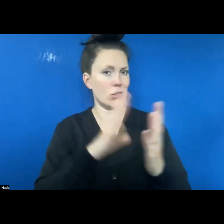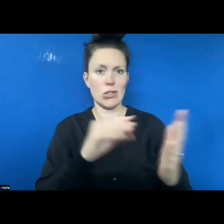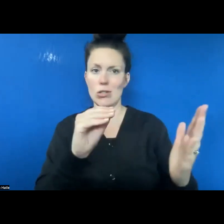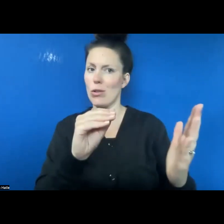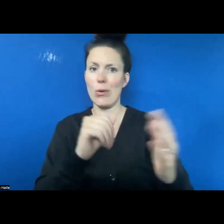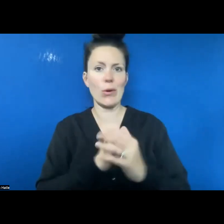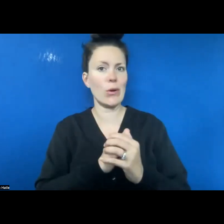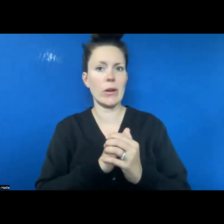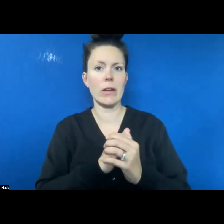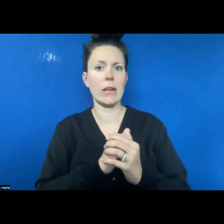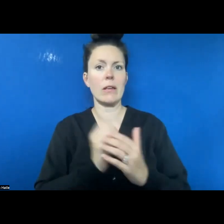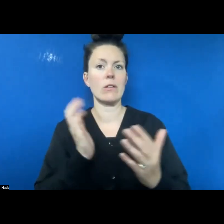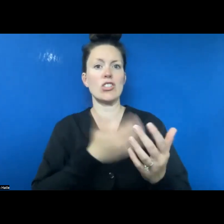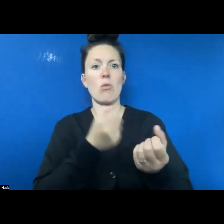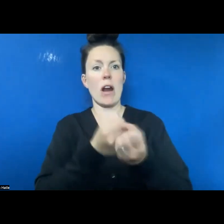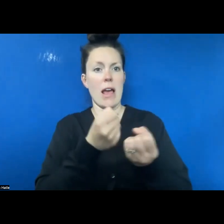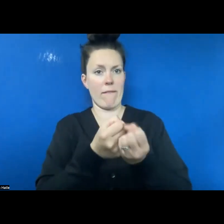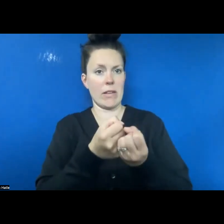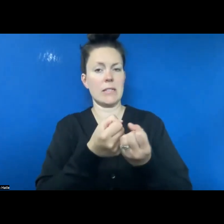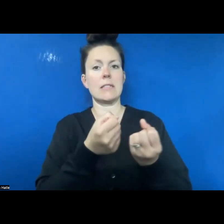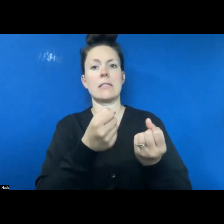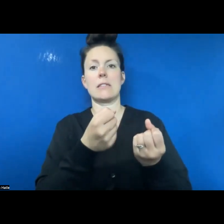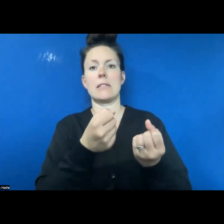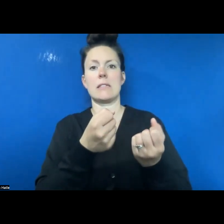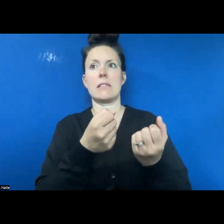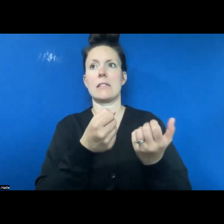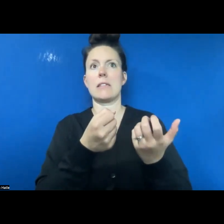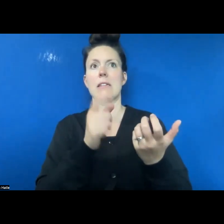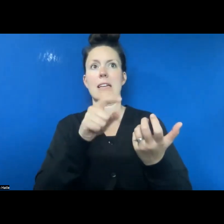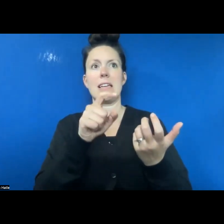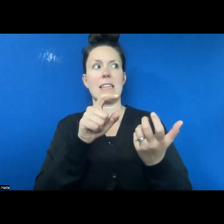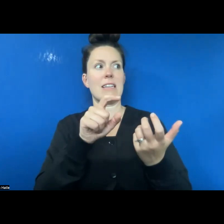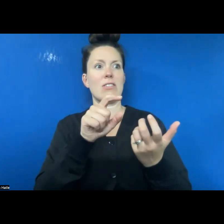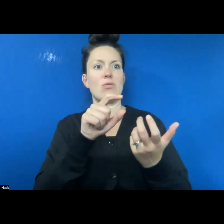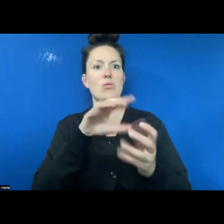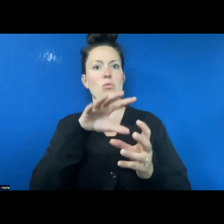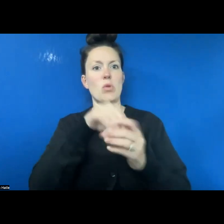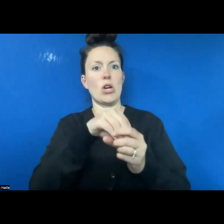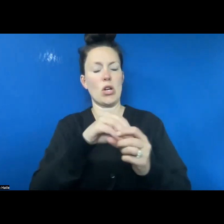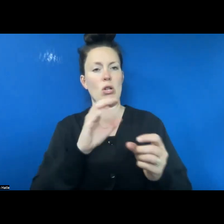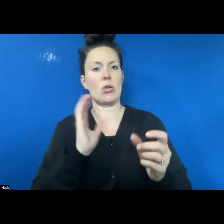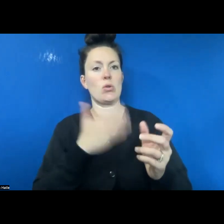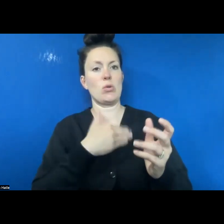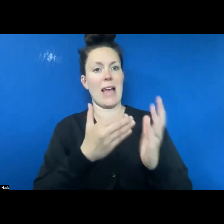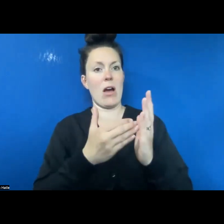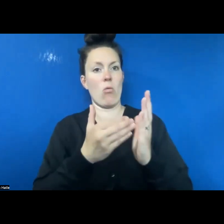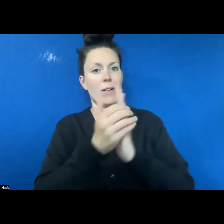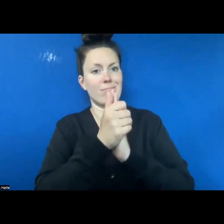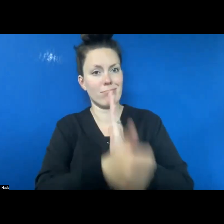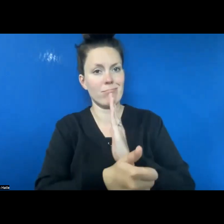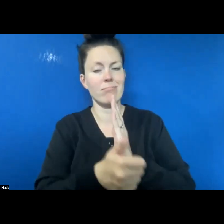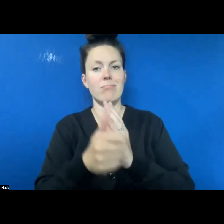reflect all of the nuances, right? The ever-changing gifts that each of us are. And so, that's